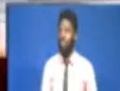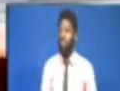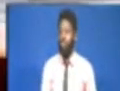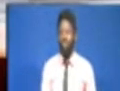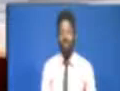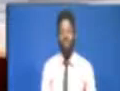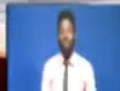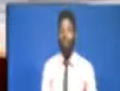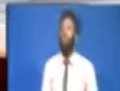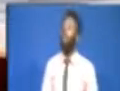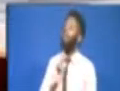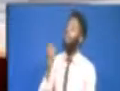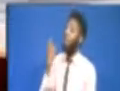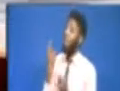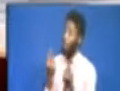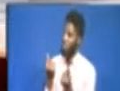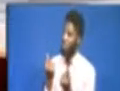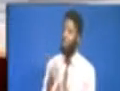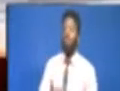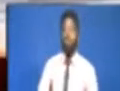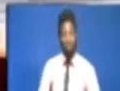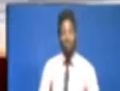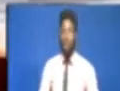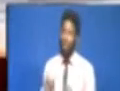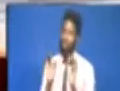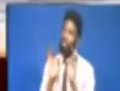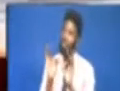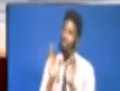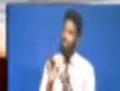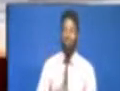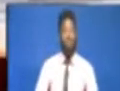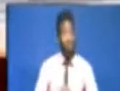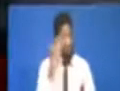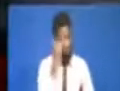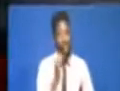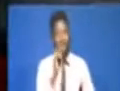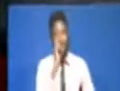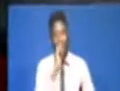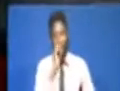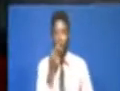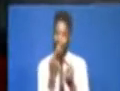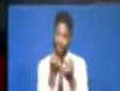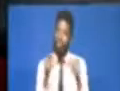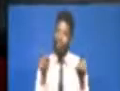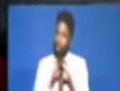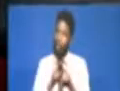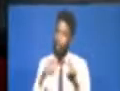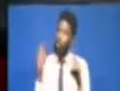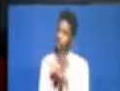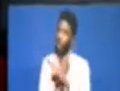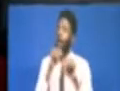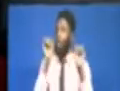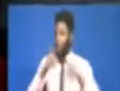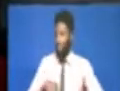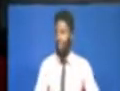Shilling, Kenya shillings. Yes. Excellent. Yeah, because Tanzanian shillings also could be different.